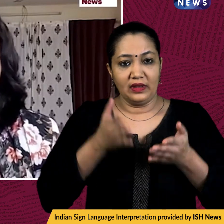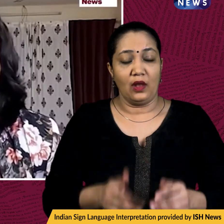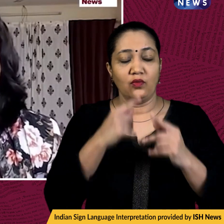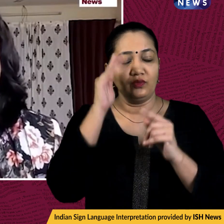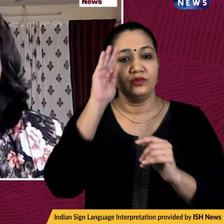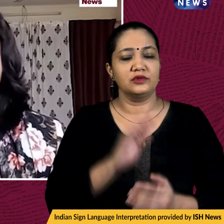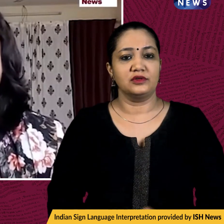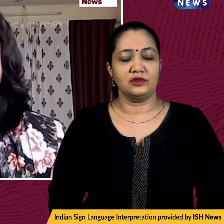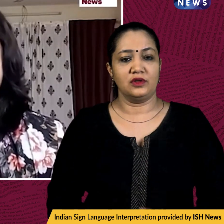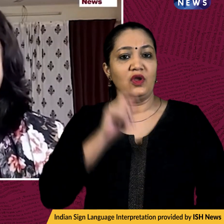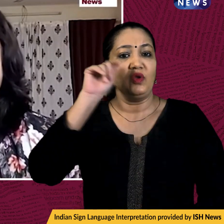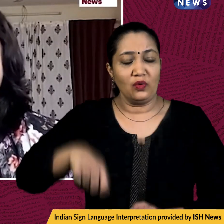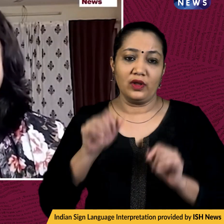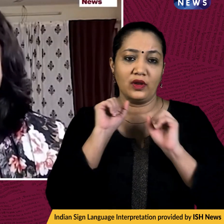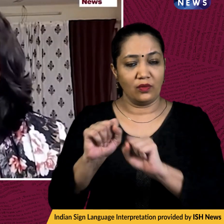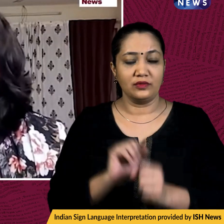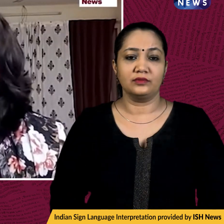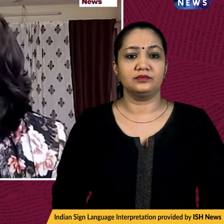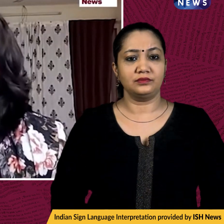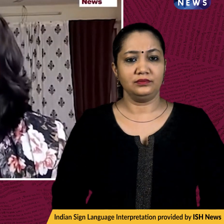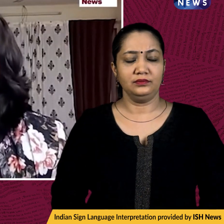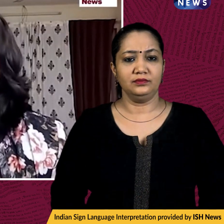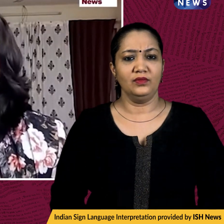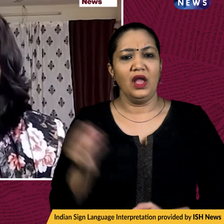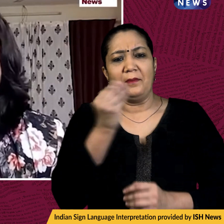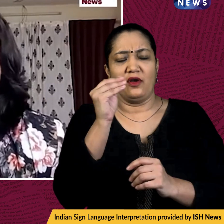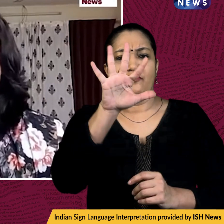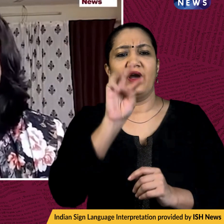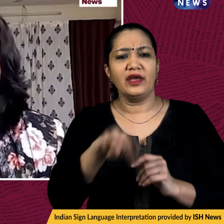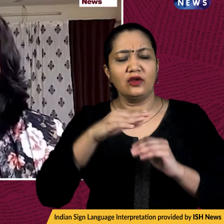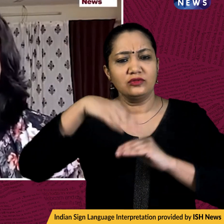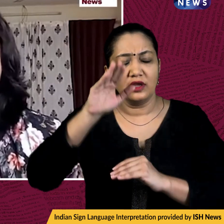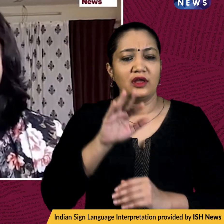Now, this is according to Ukraine, which has now said that over